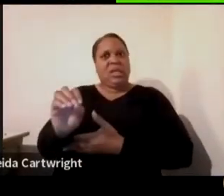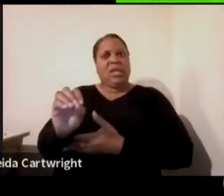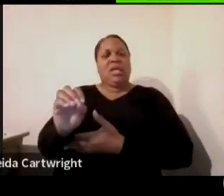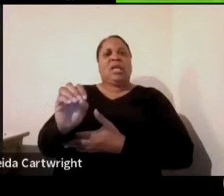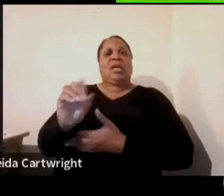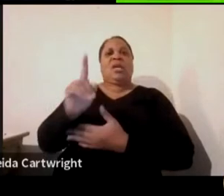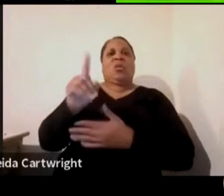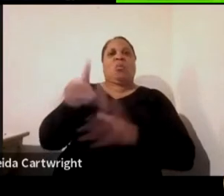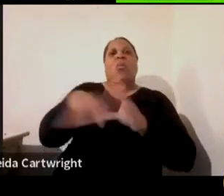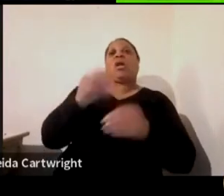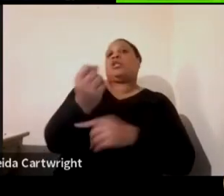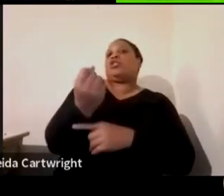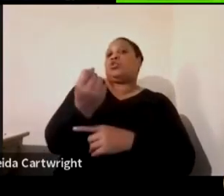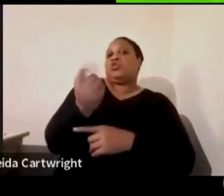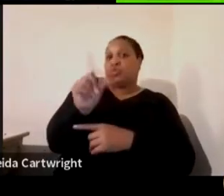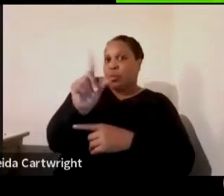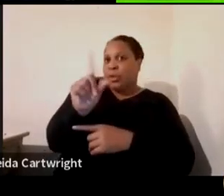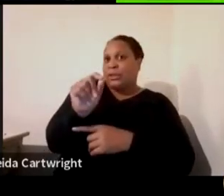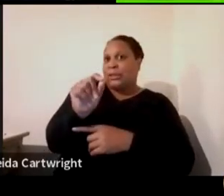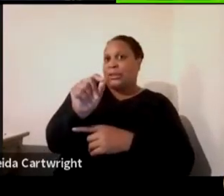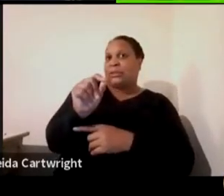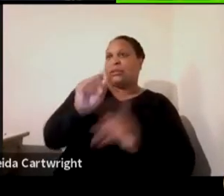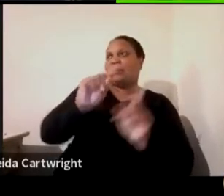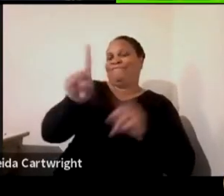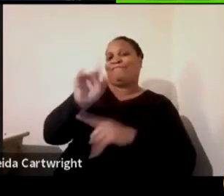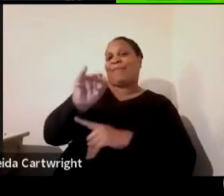20 will need to be admitted to the ICU.